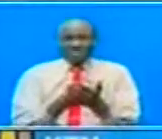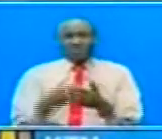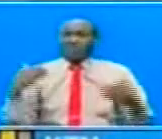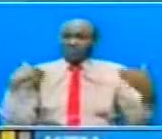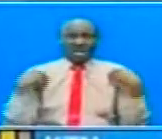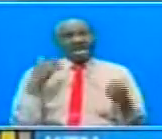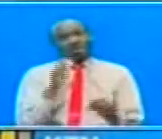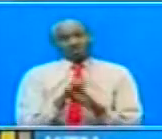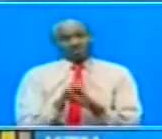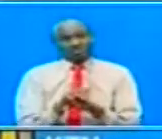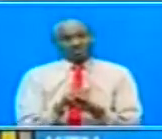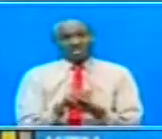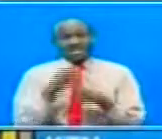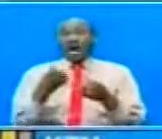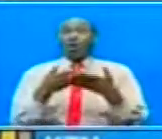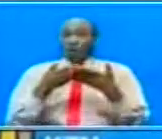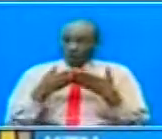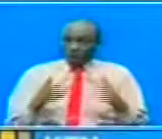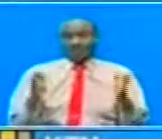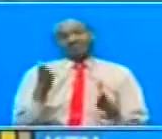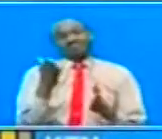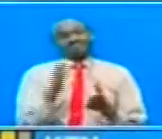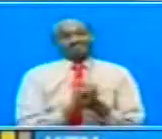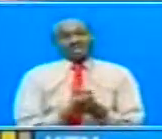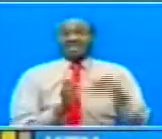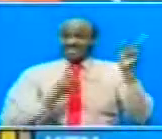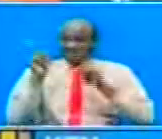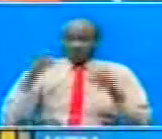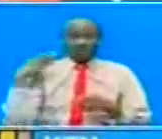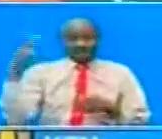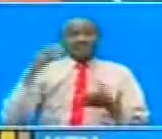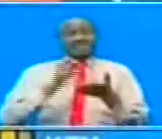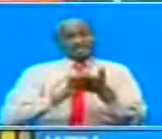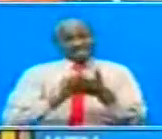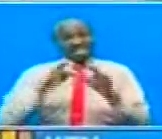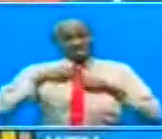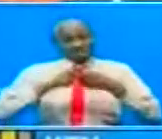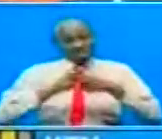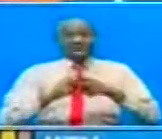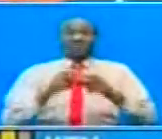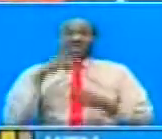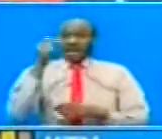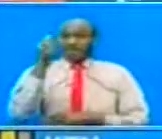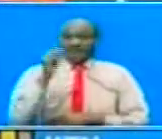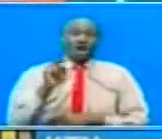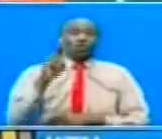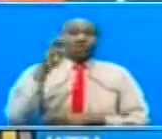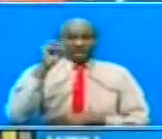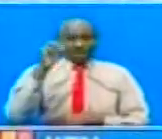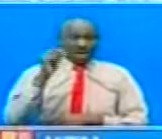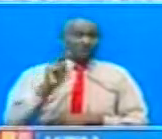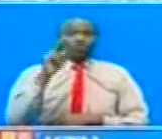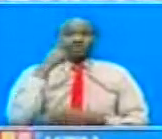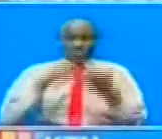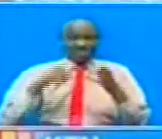Officially opening the KCB, prepare car! Transport Cabinet Secretary Engineer Michael Kamau, while launching the Prepare Commuter